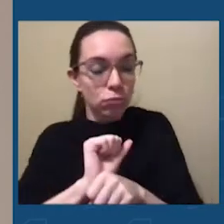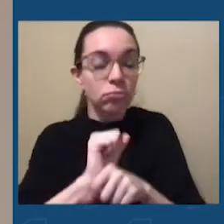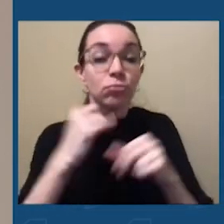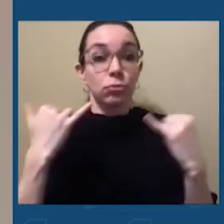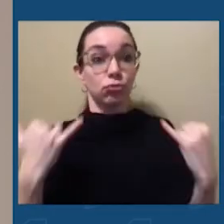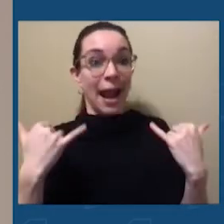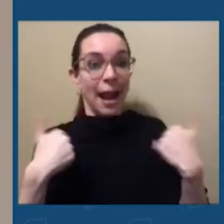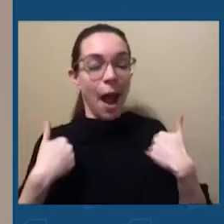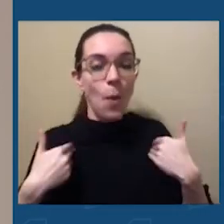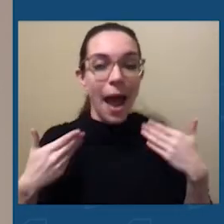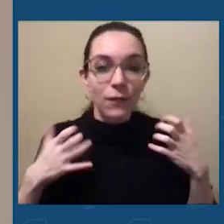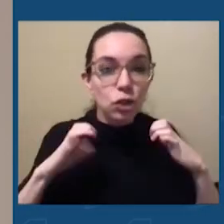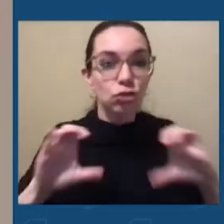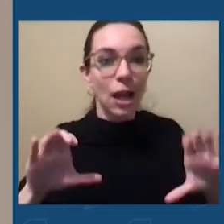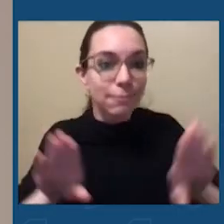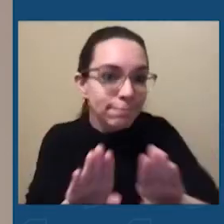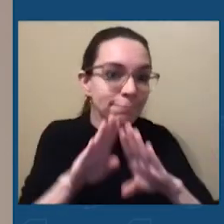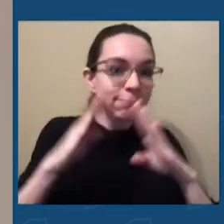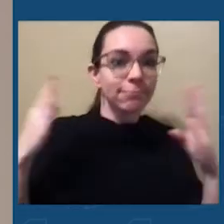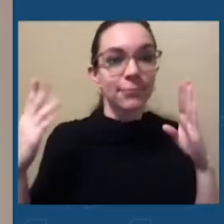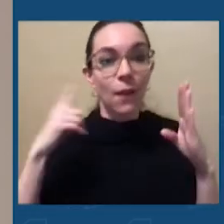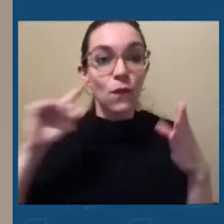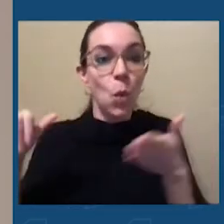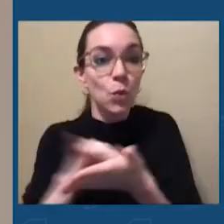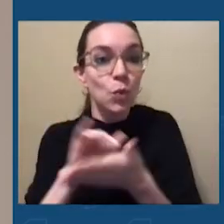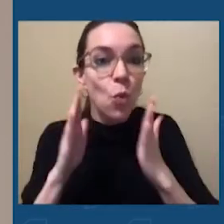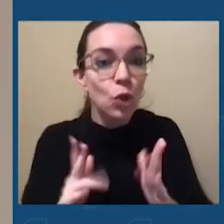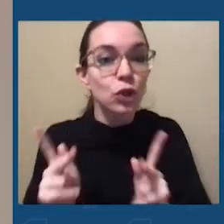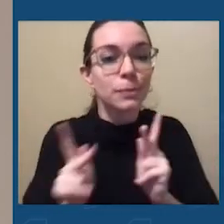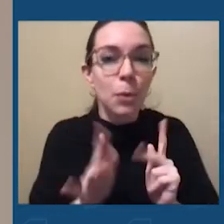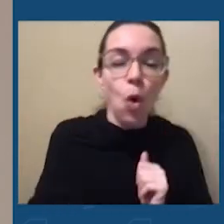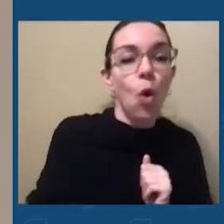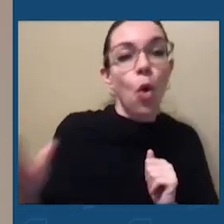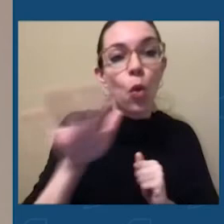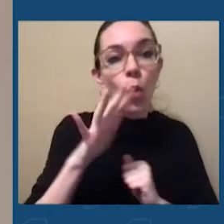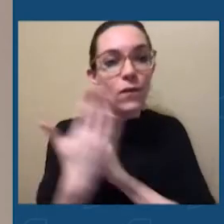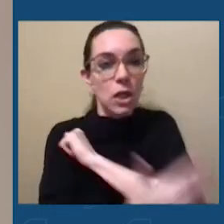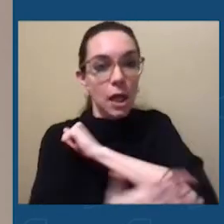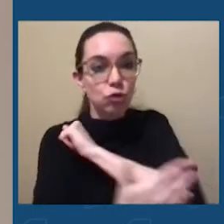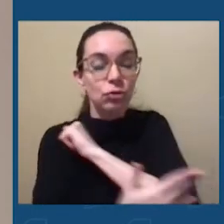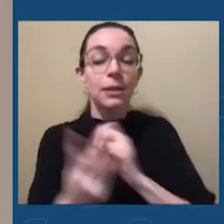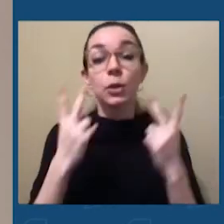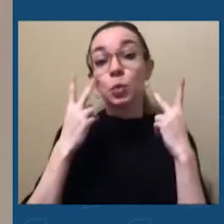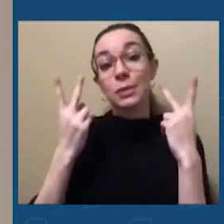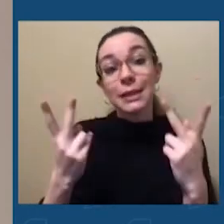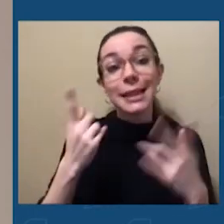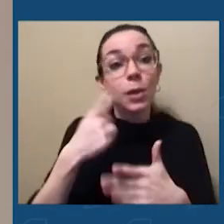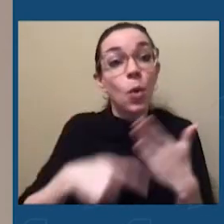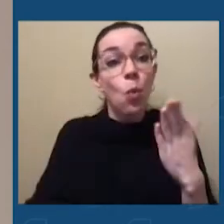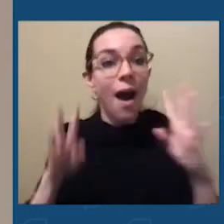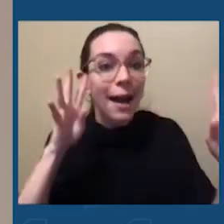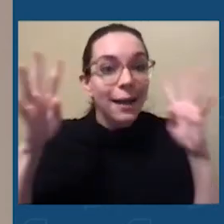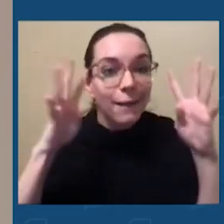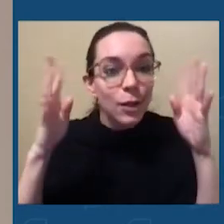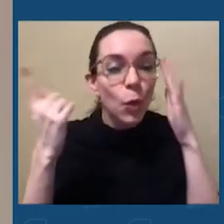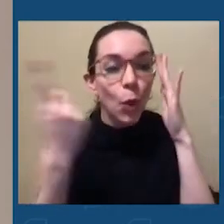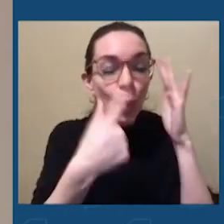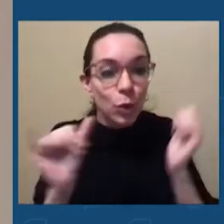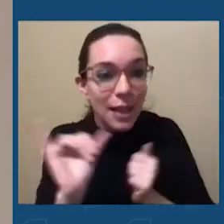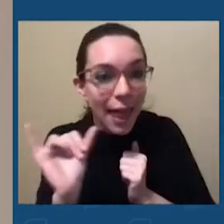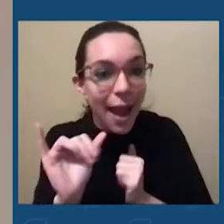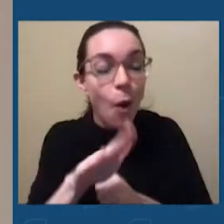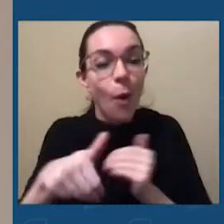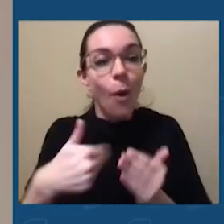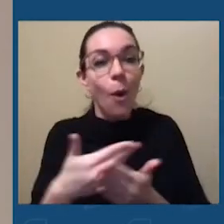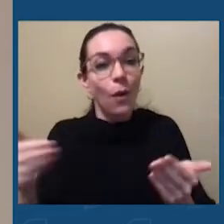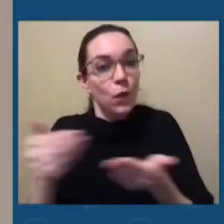doors to New Yorkers and people from around the country and perhaps the world to see what innovation looks like. All the new